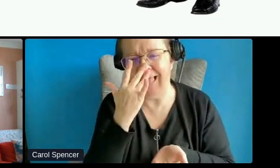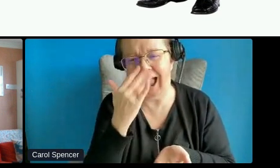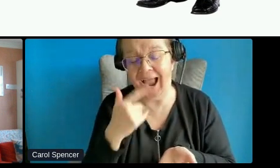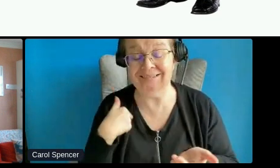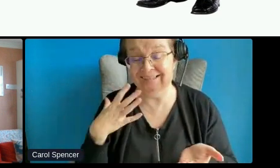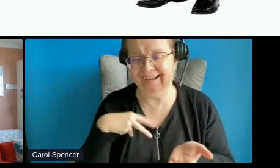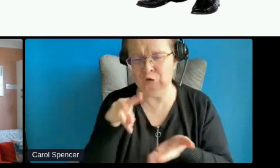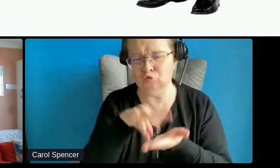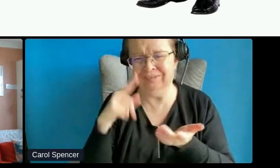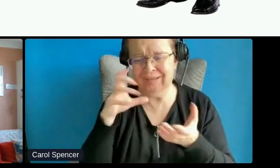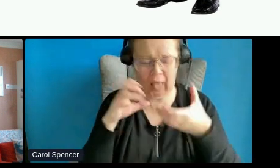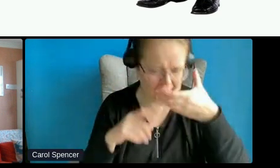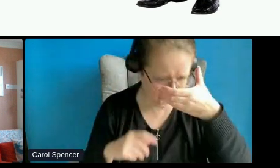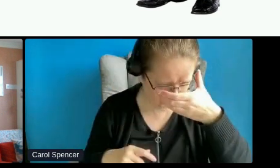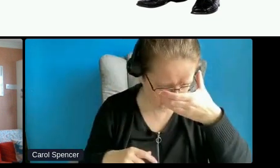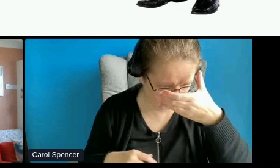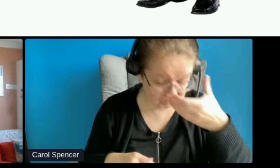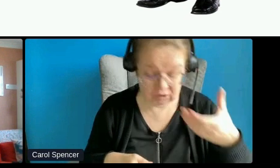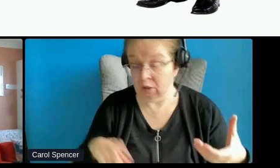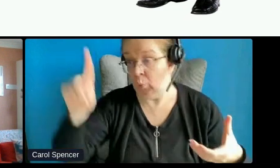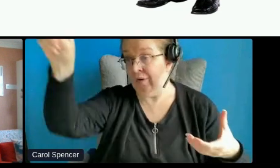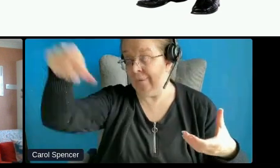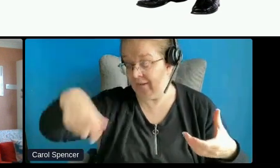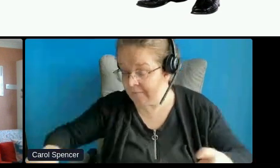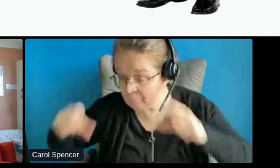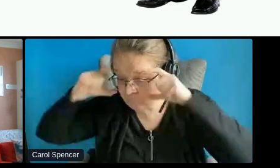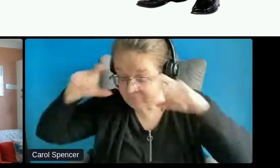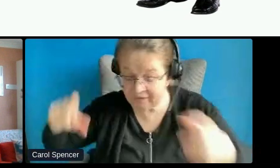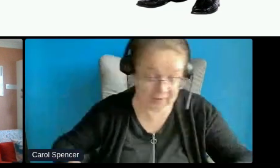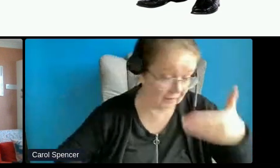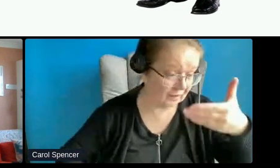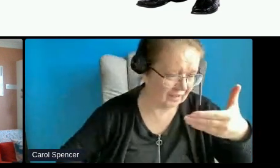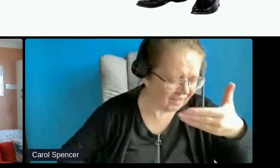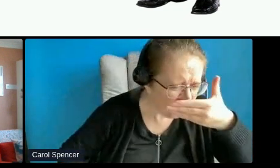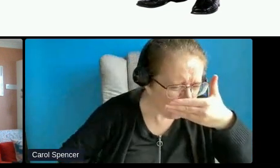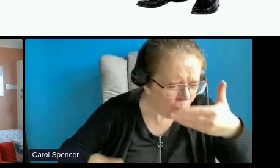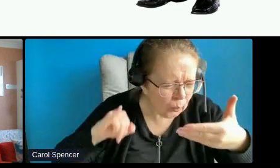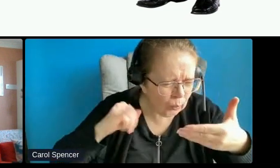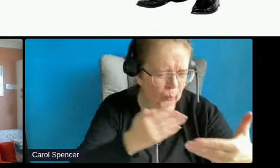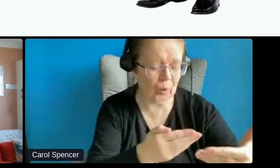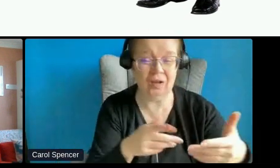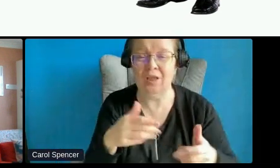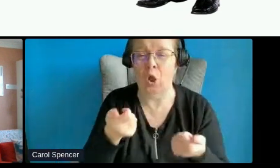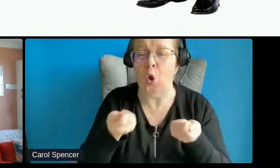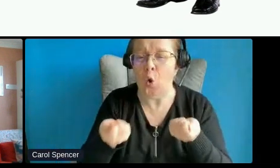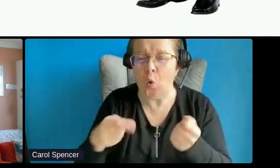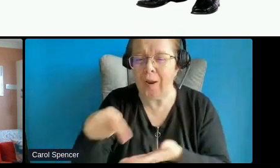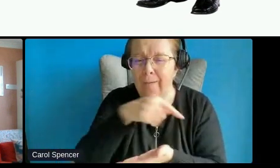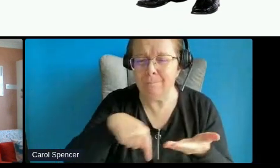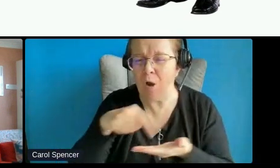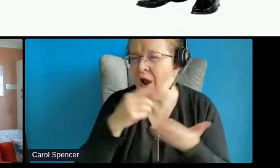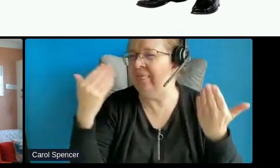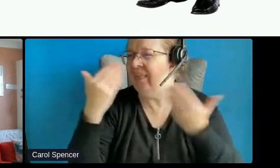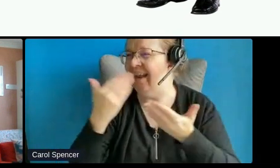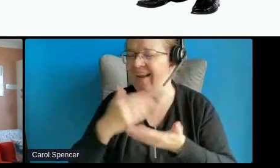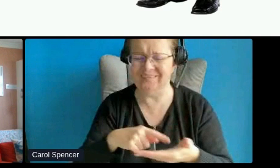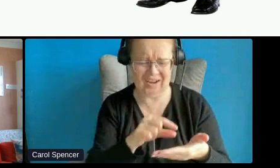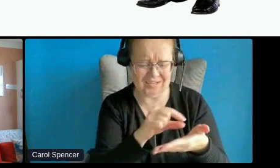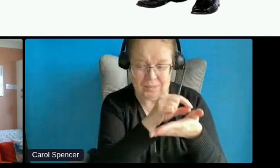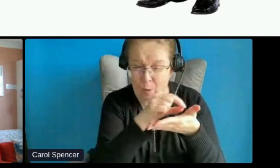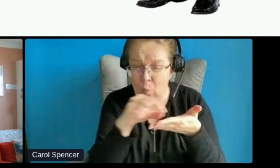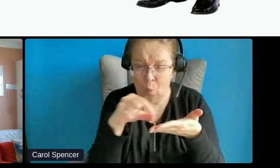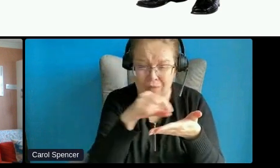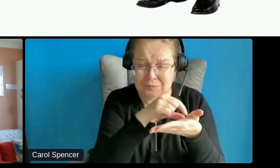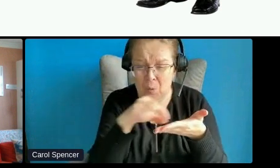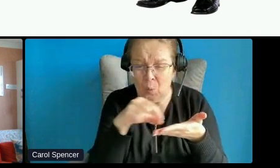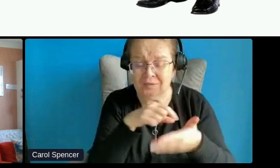reading glasses out to read the small print on stuff, whether that's the packaging on cooking a pie of an evening or whatever it is. And